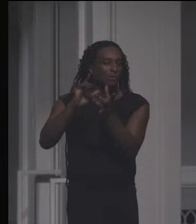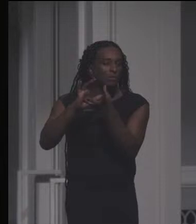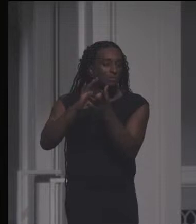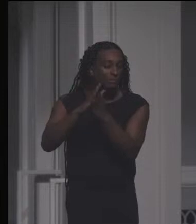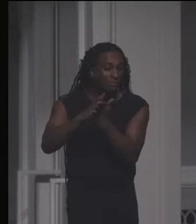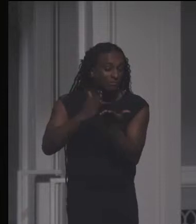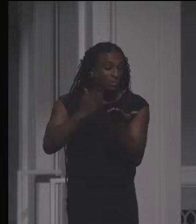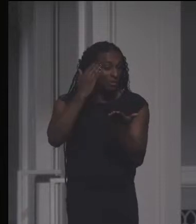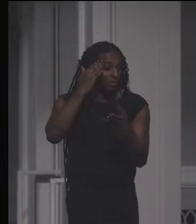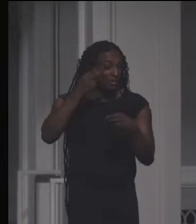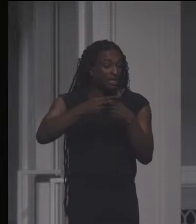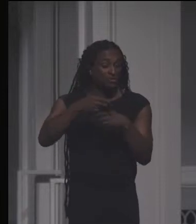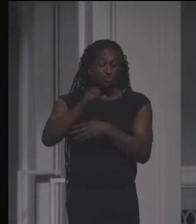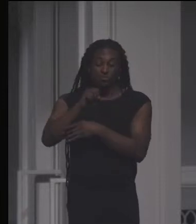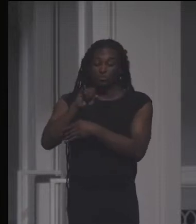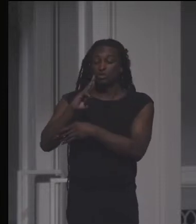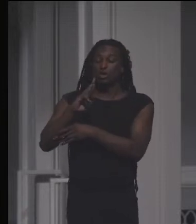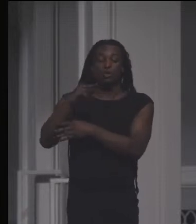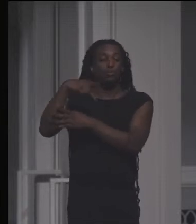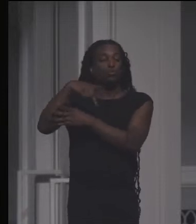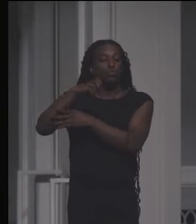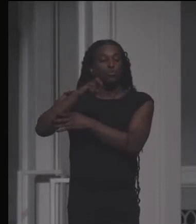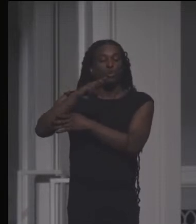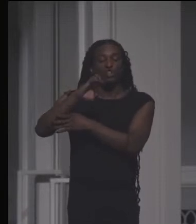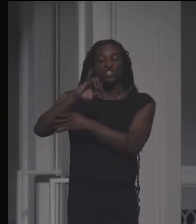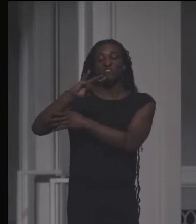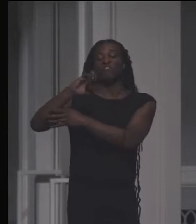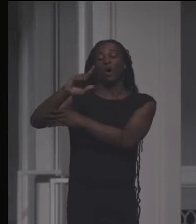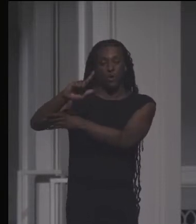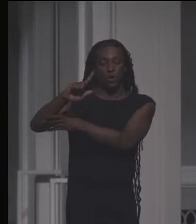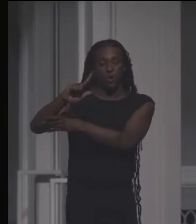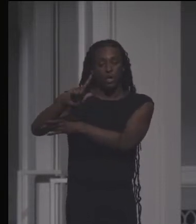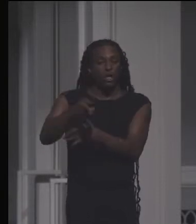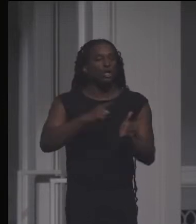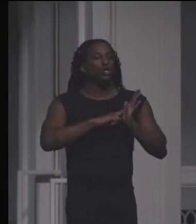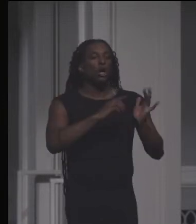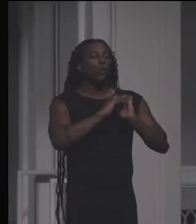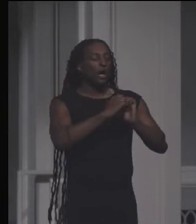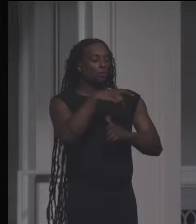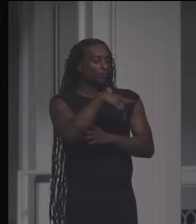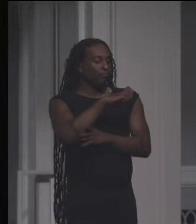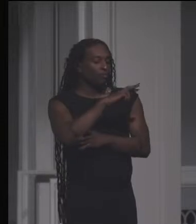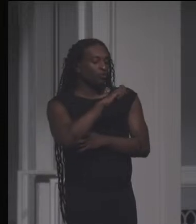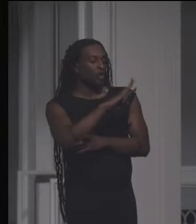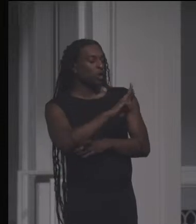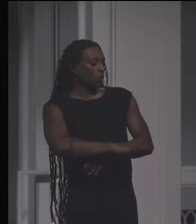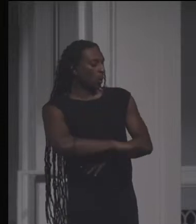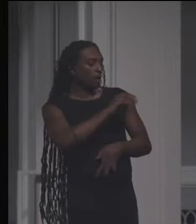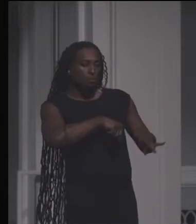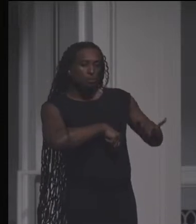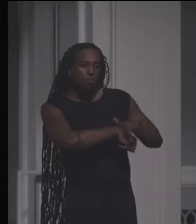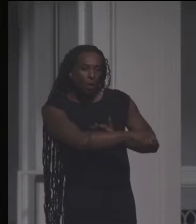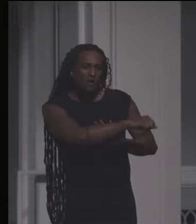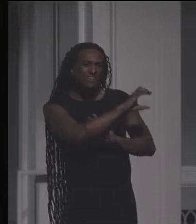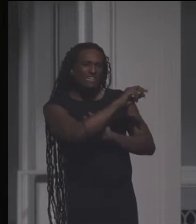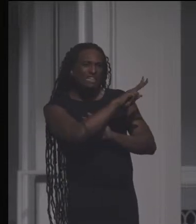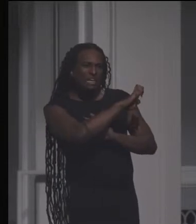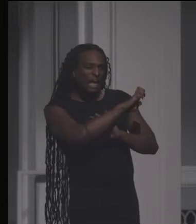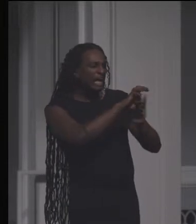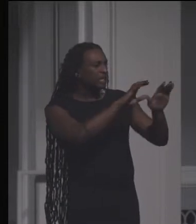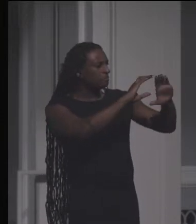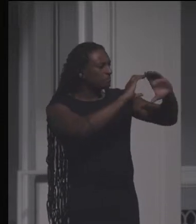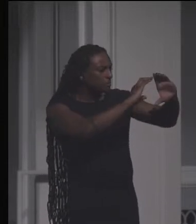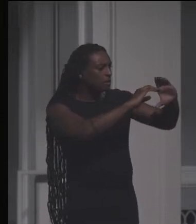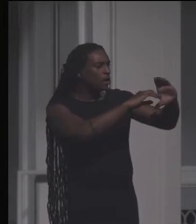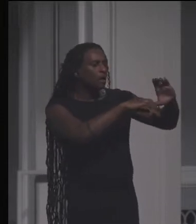Percival, how Peretir is brought up. She's born in a cave and raised nameless and alone